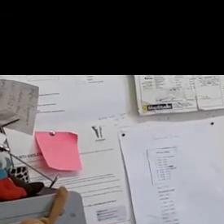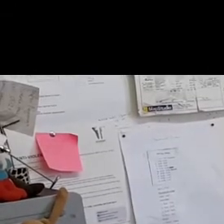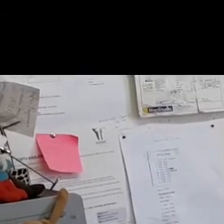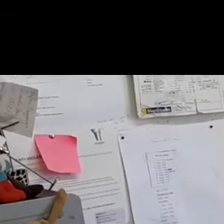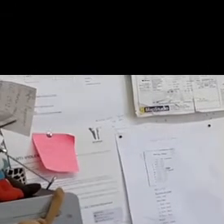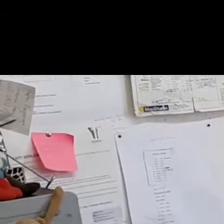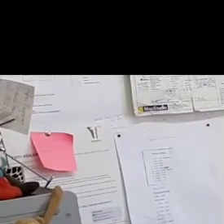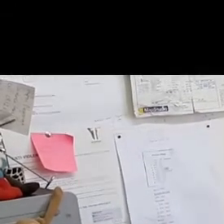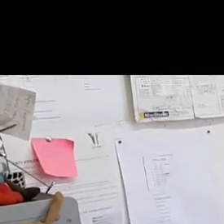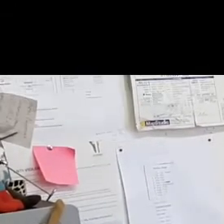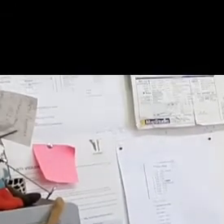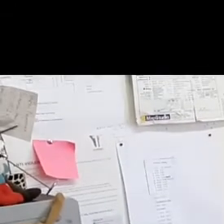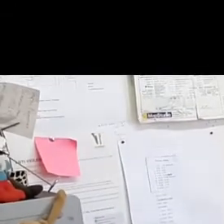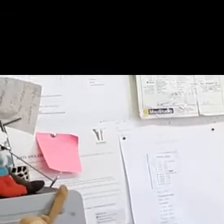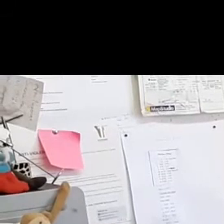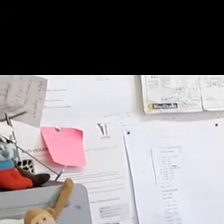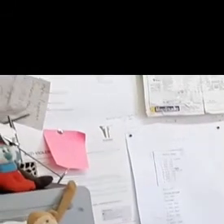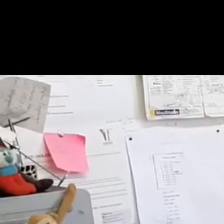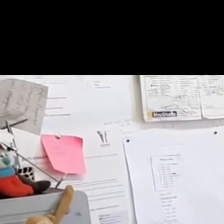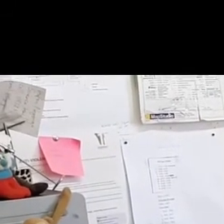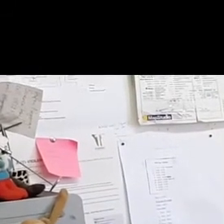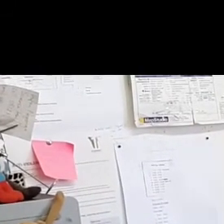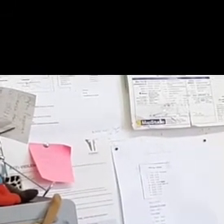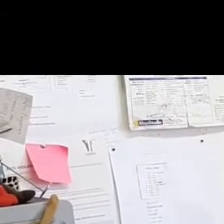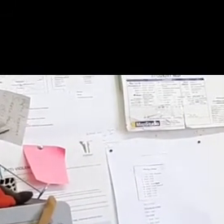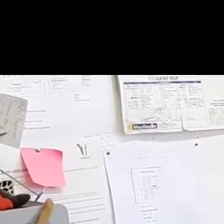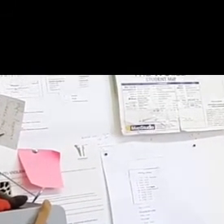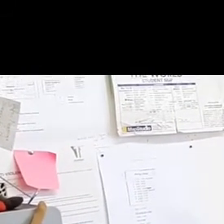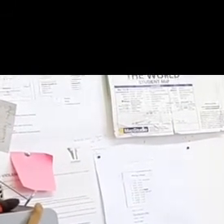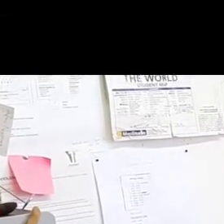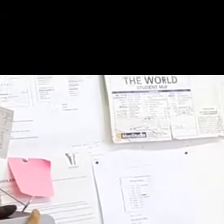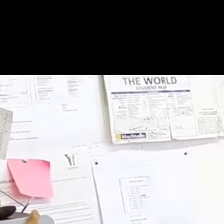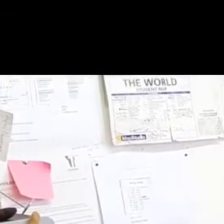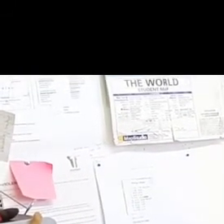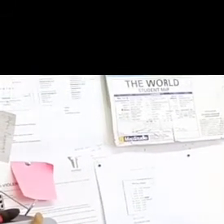When I can say something about these booklets, really it was a